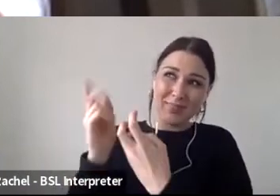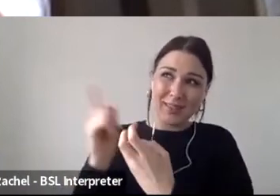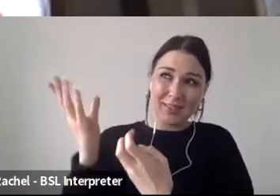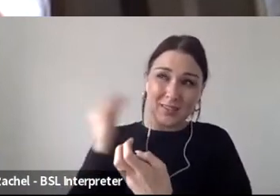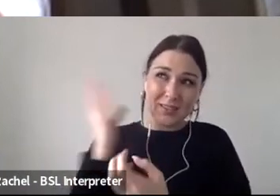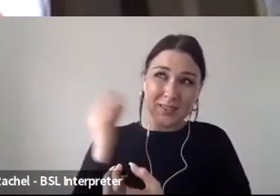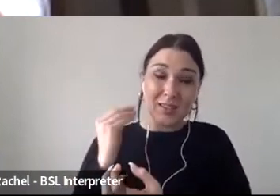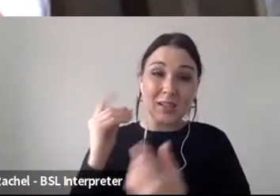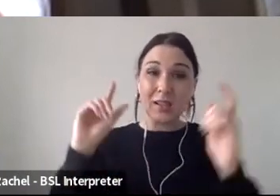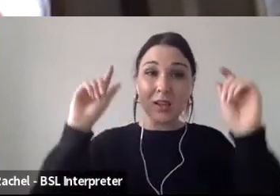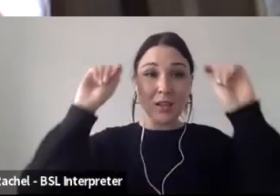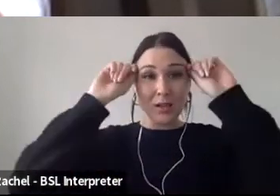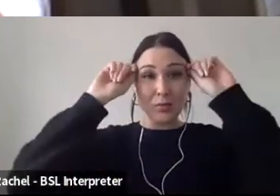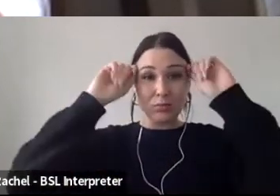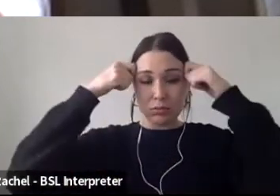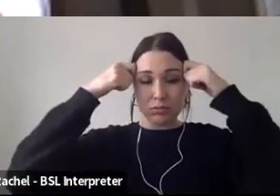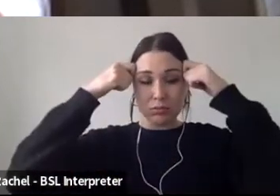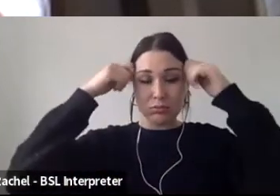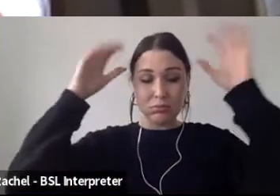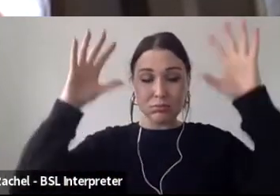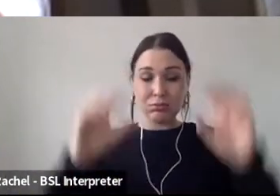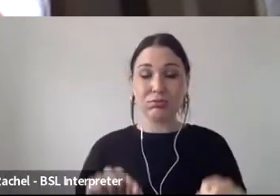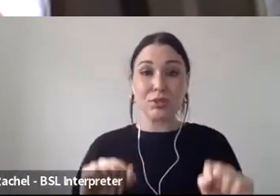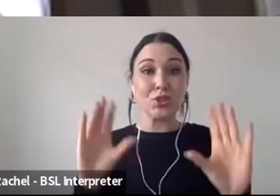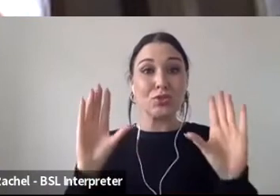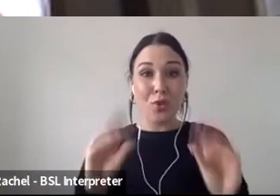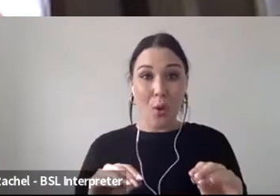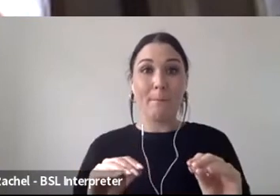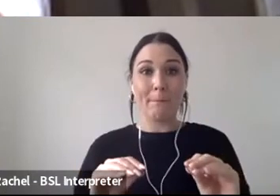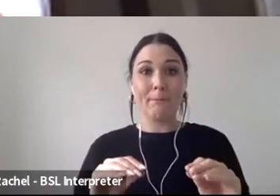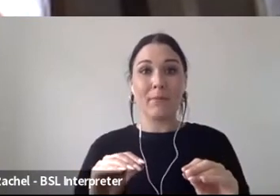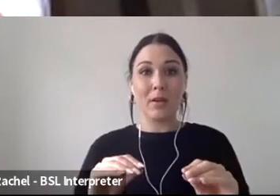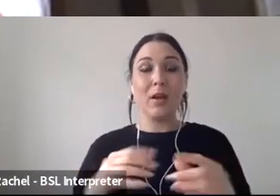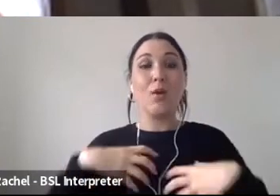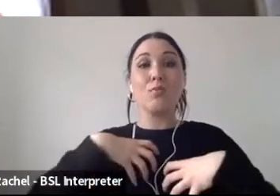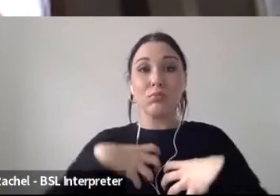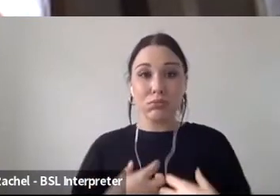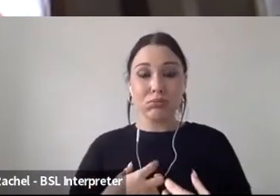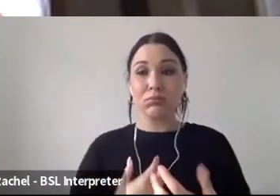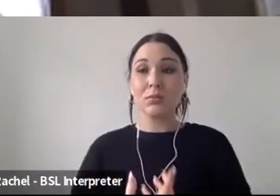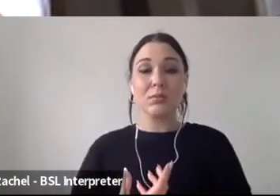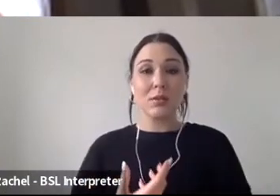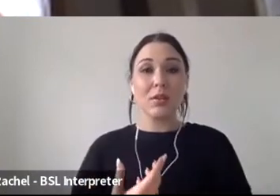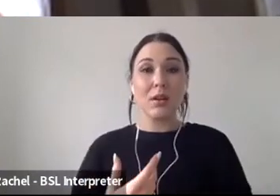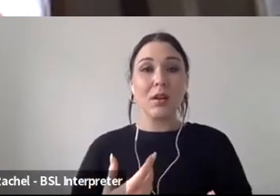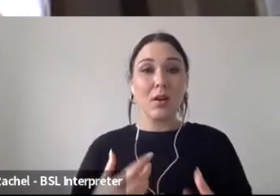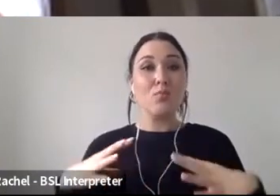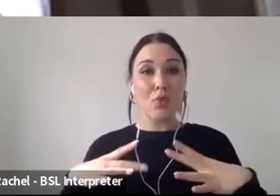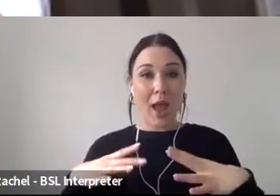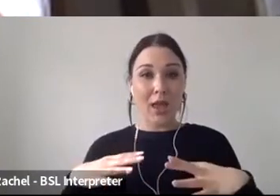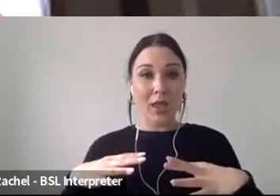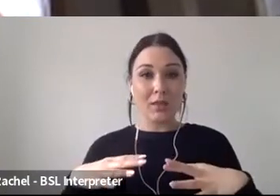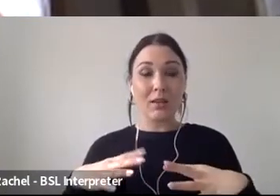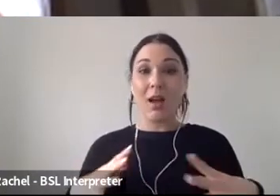will literally shut down and stop that, and to give you a break, and then you can catch up again. So